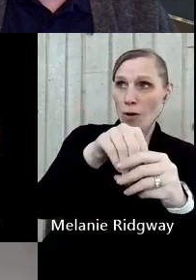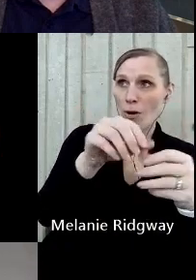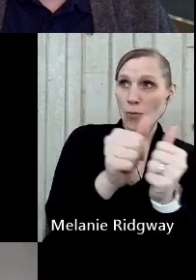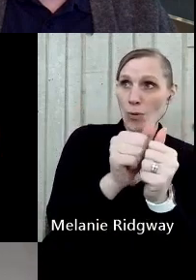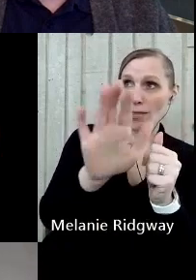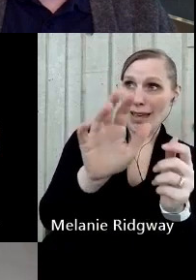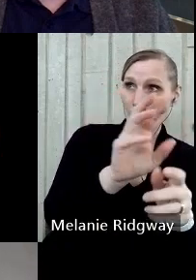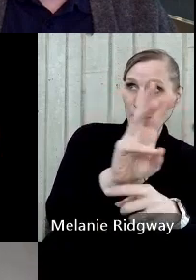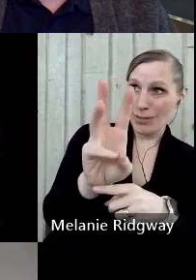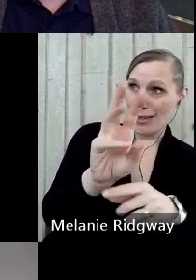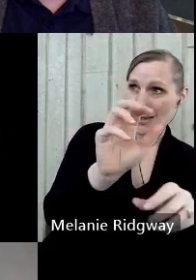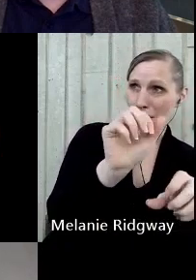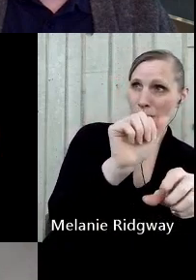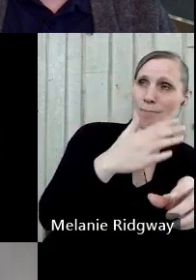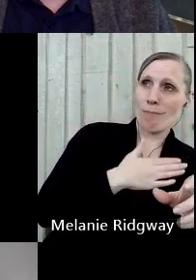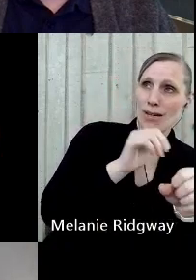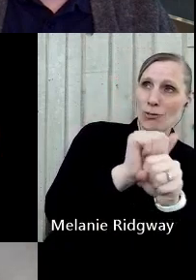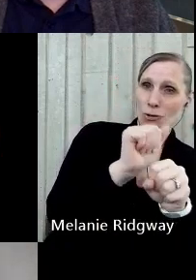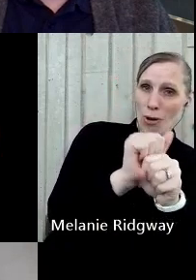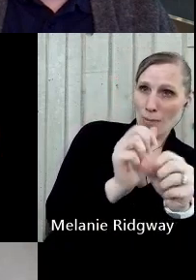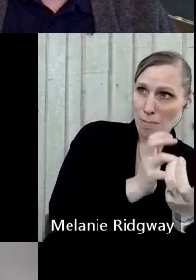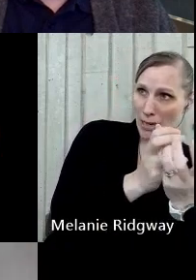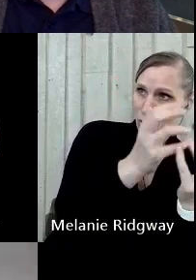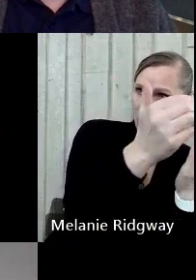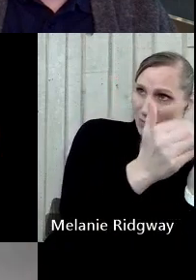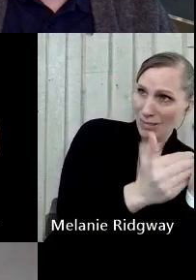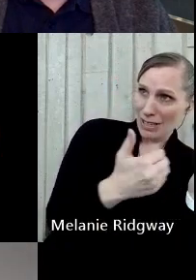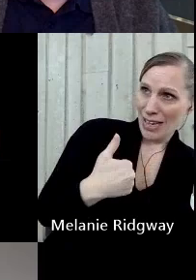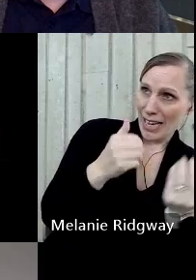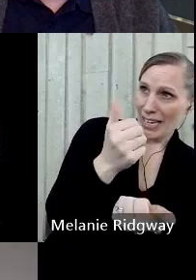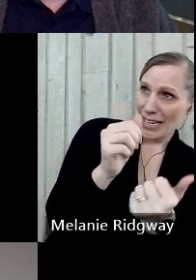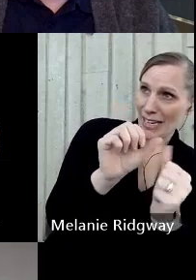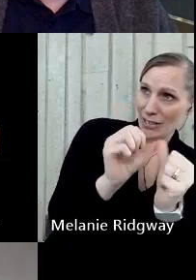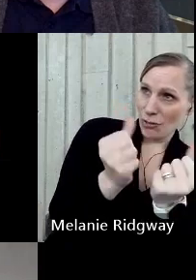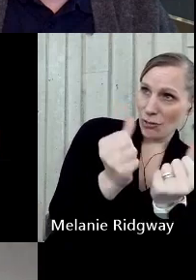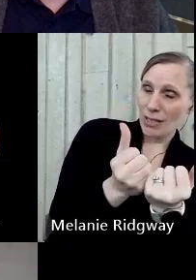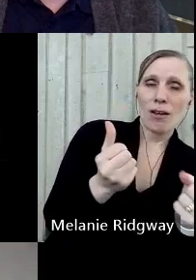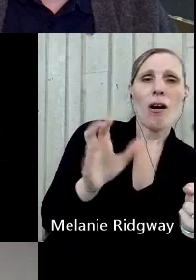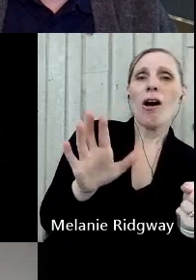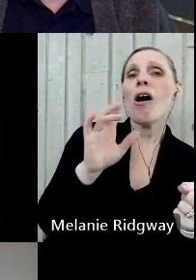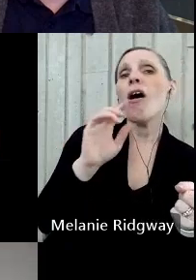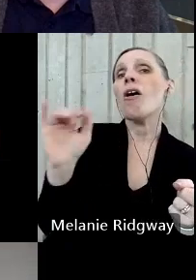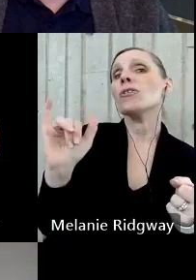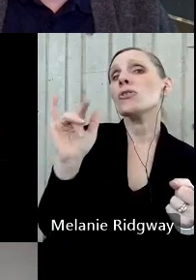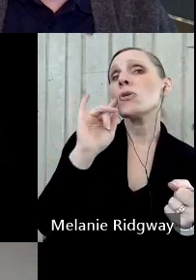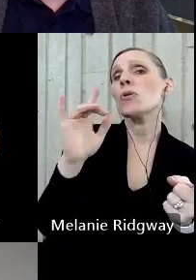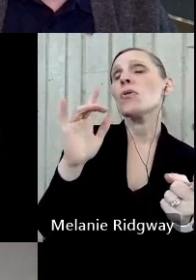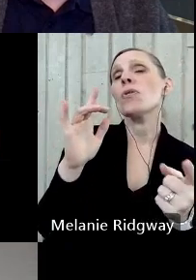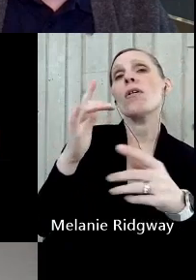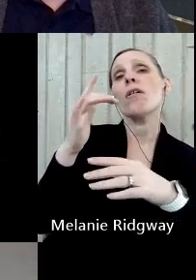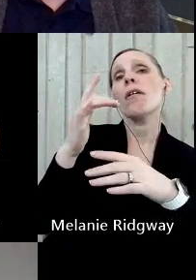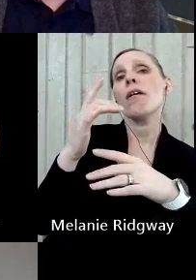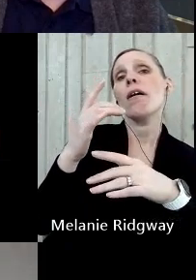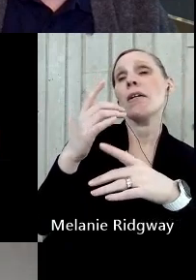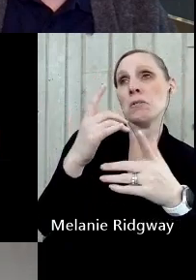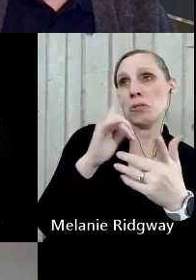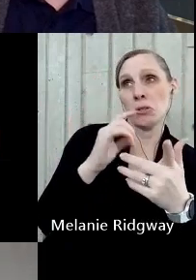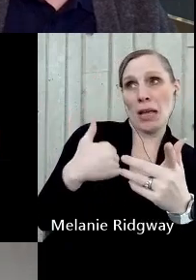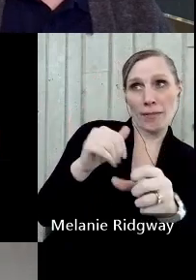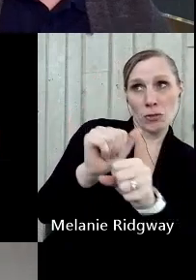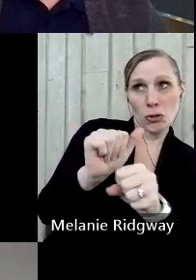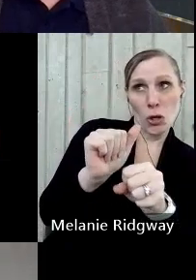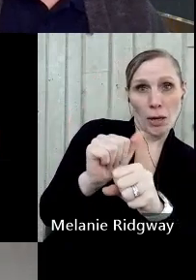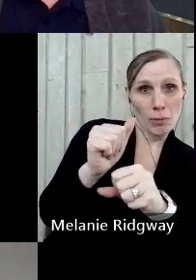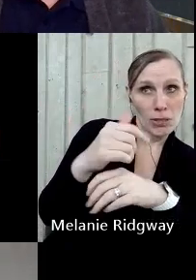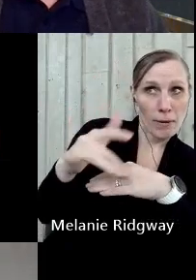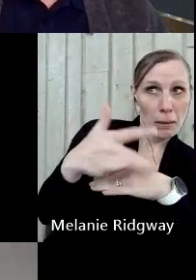there any remote opportunities available? There are remote. They don't come in as frequently as,